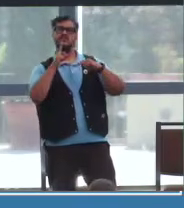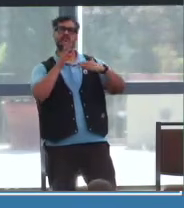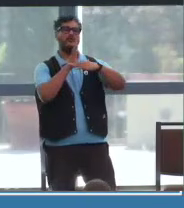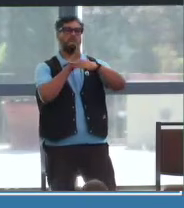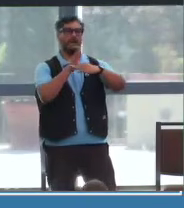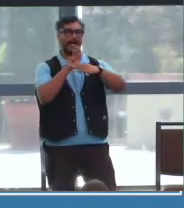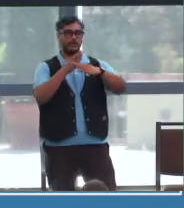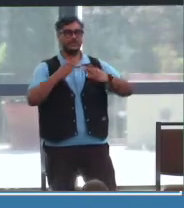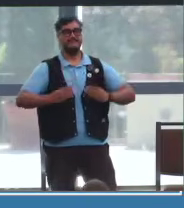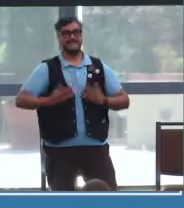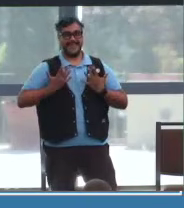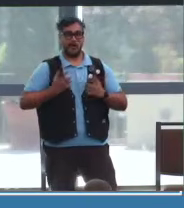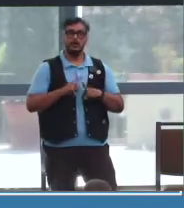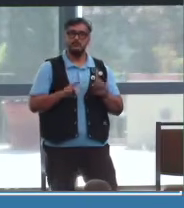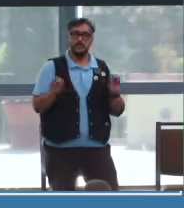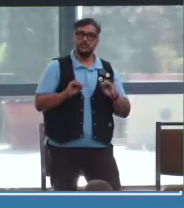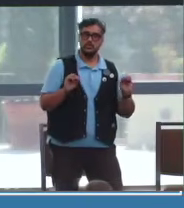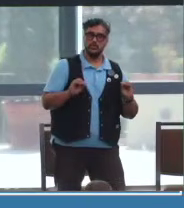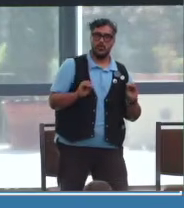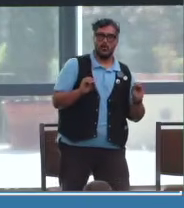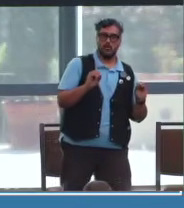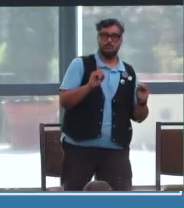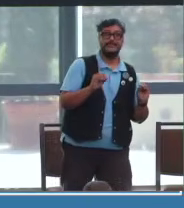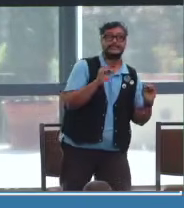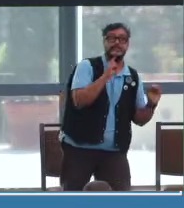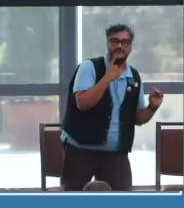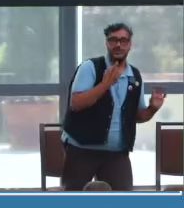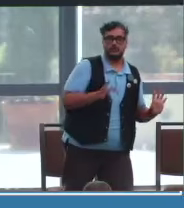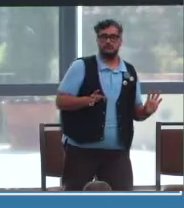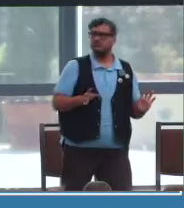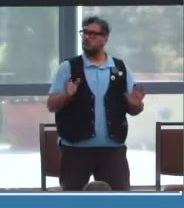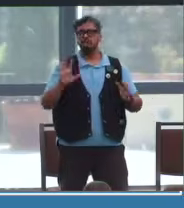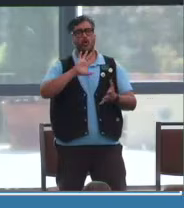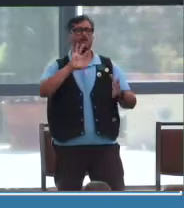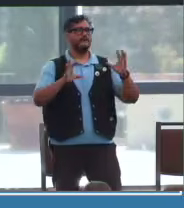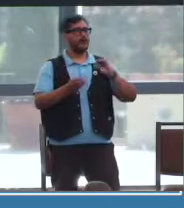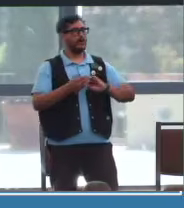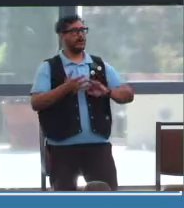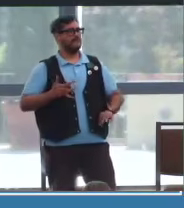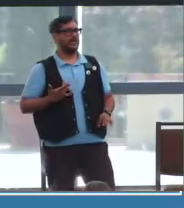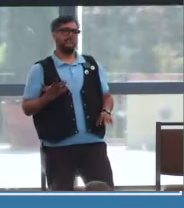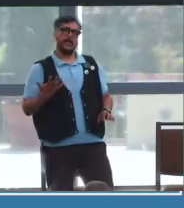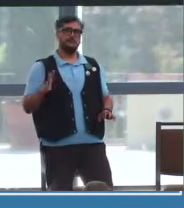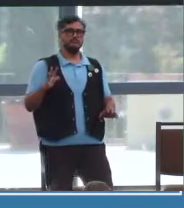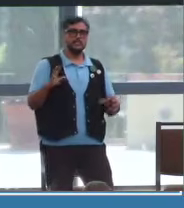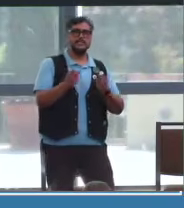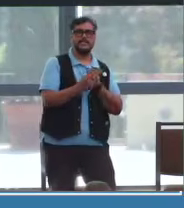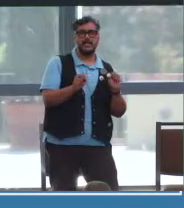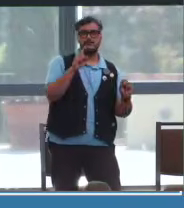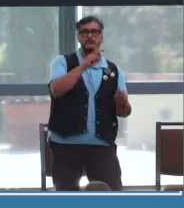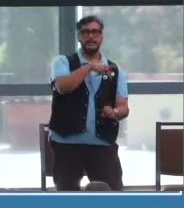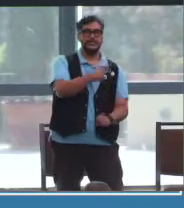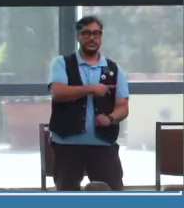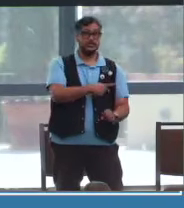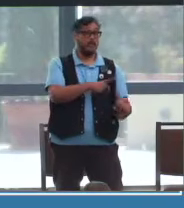or moderate flares, but no increased risk for severe flares. So overall, it's felt that it's pretty safe in patients